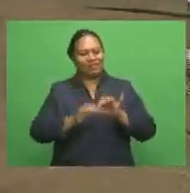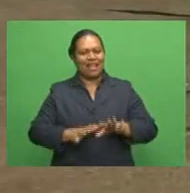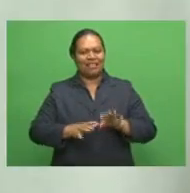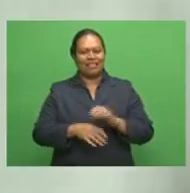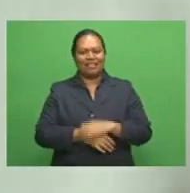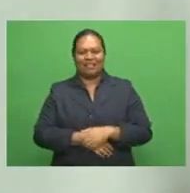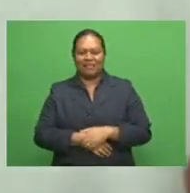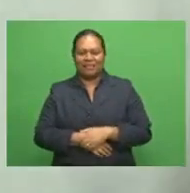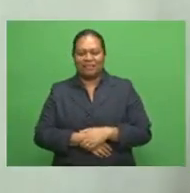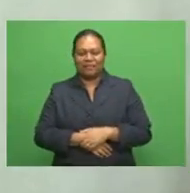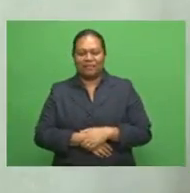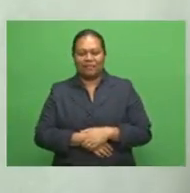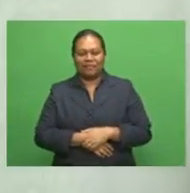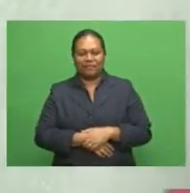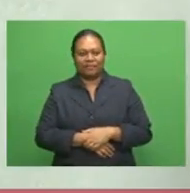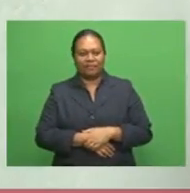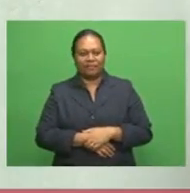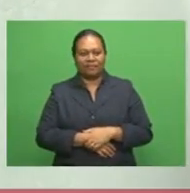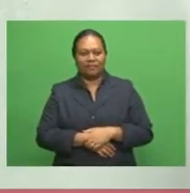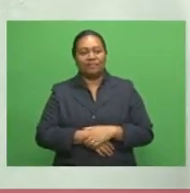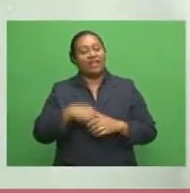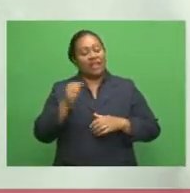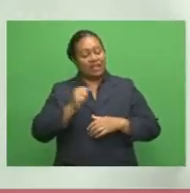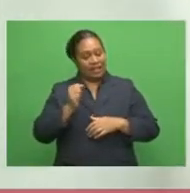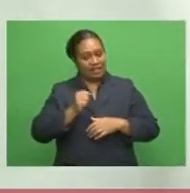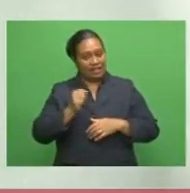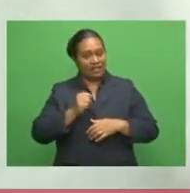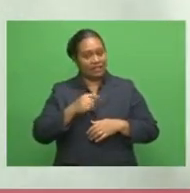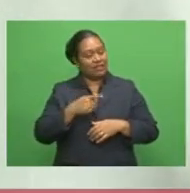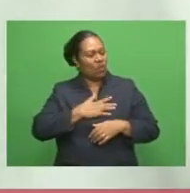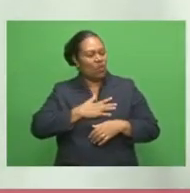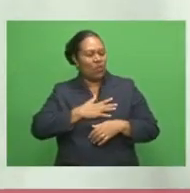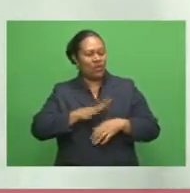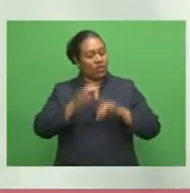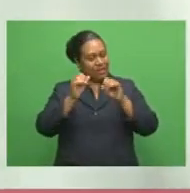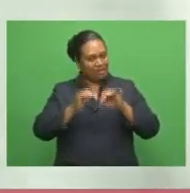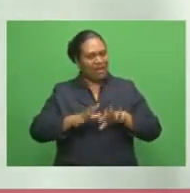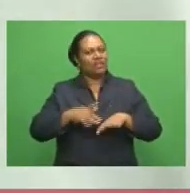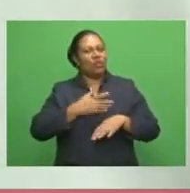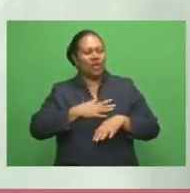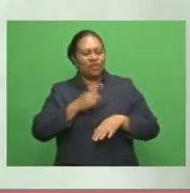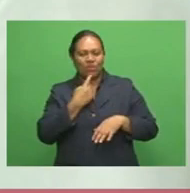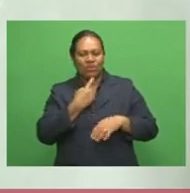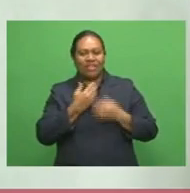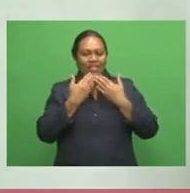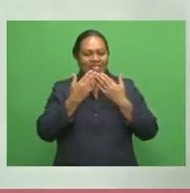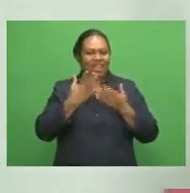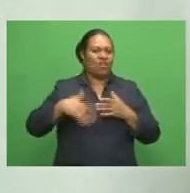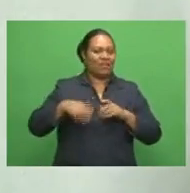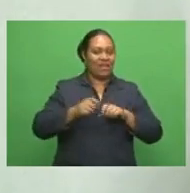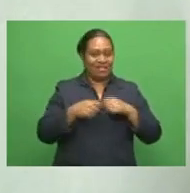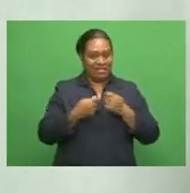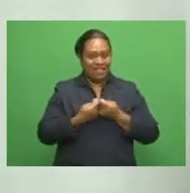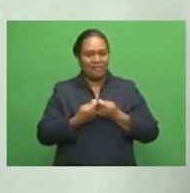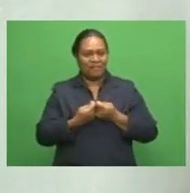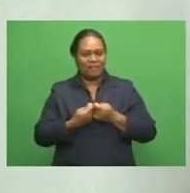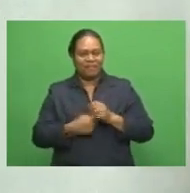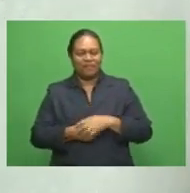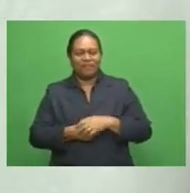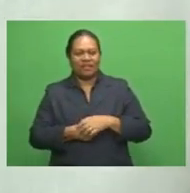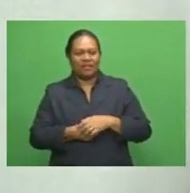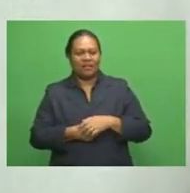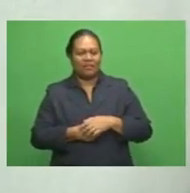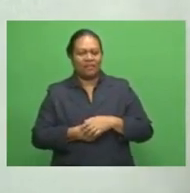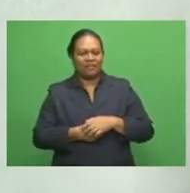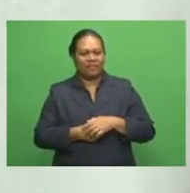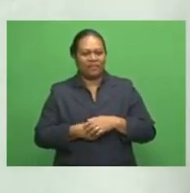disguise. Yes, it's a blessing. I just want to thank the teammates for the hard work inside the field. Without them,